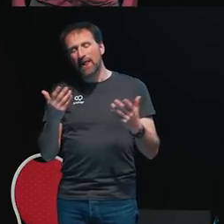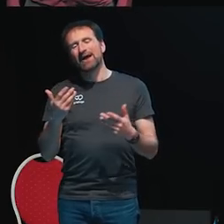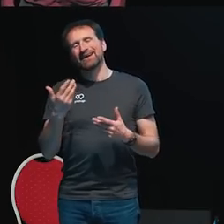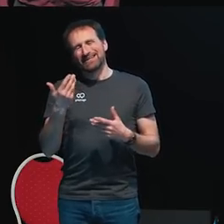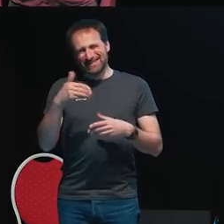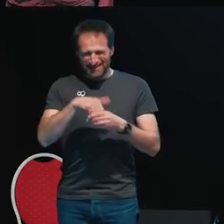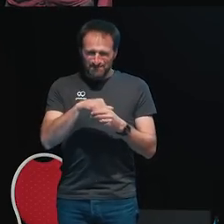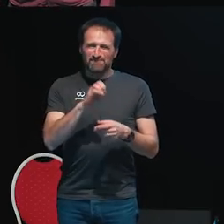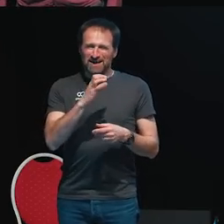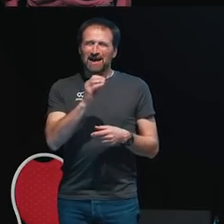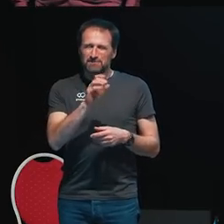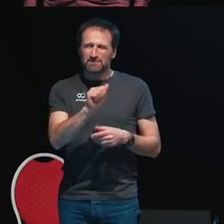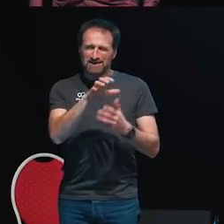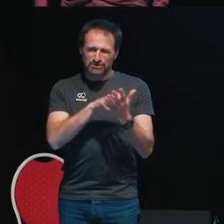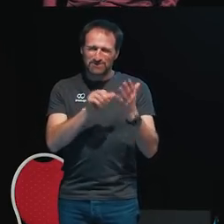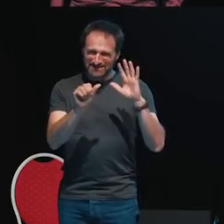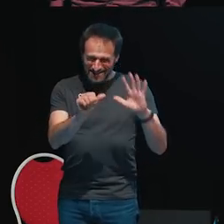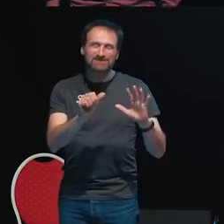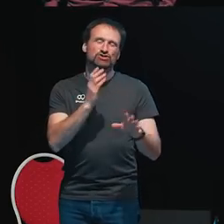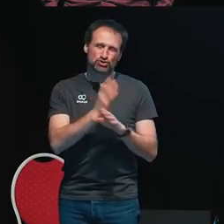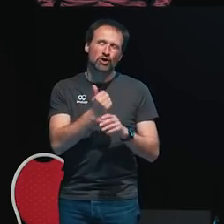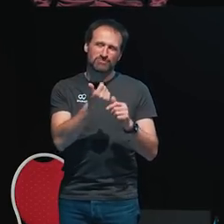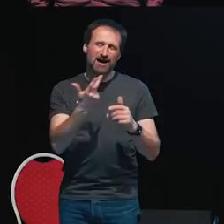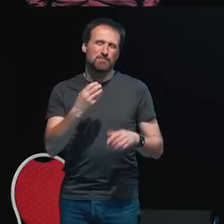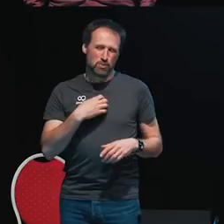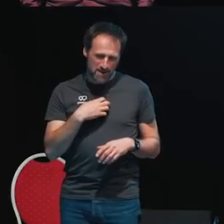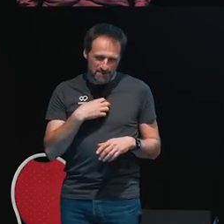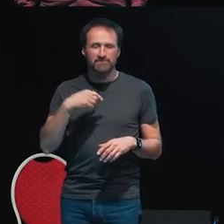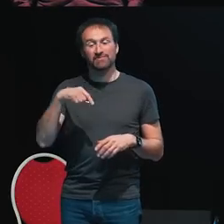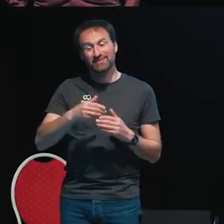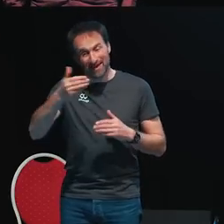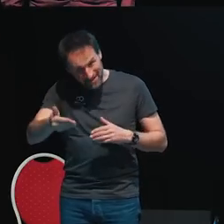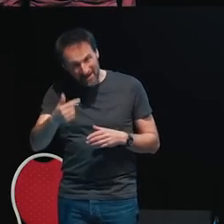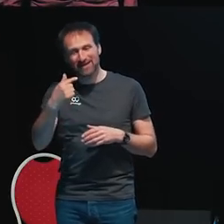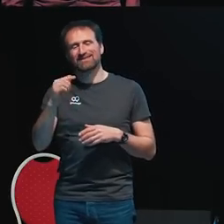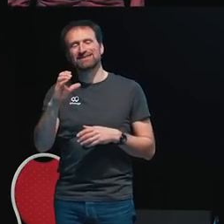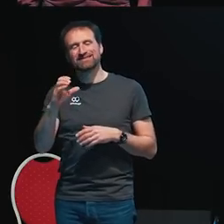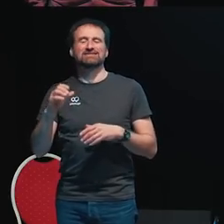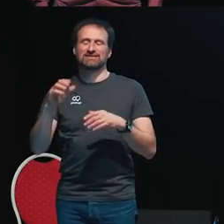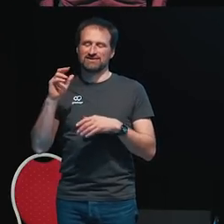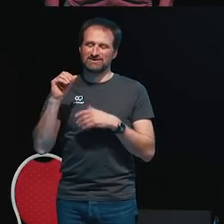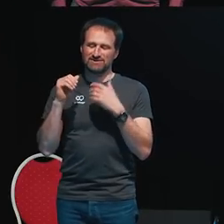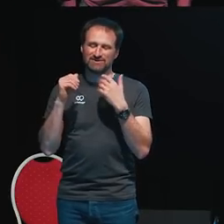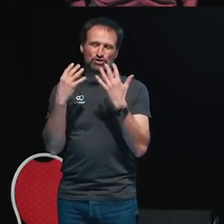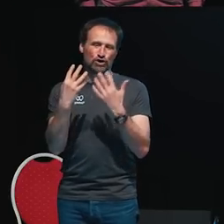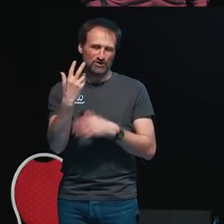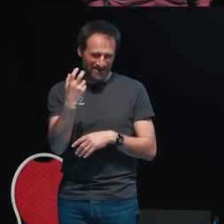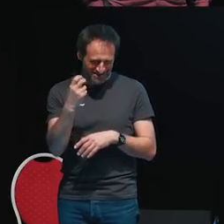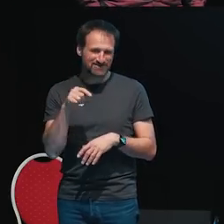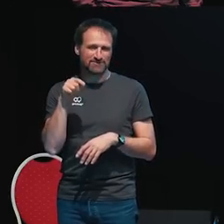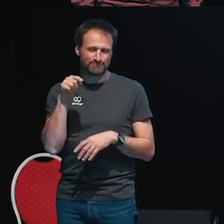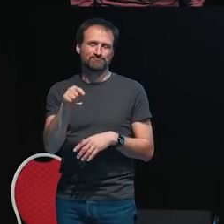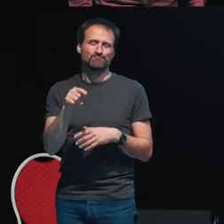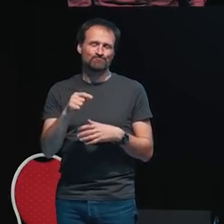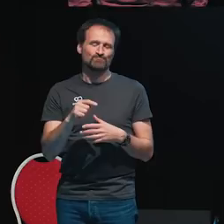problems. So after ECMAScript 6, TC39, that is the committee that evolves JavaScript, decided